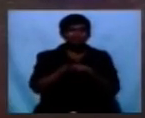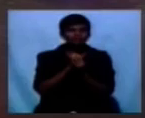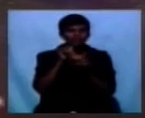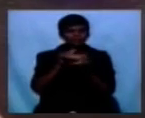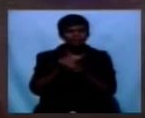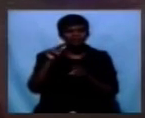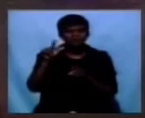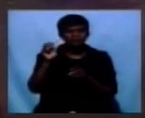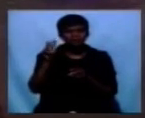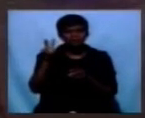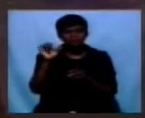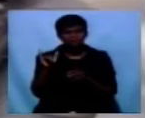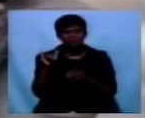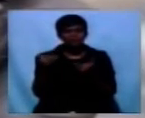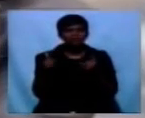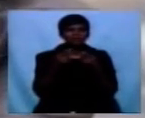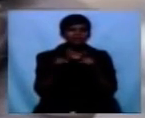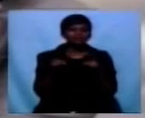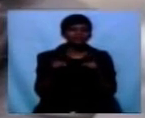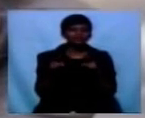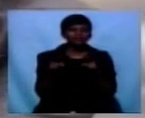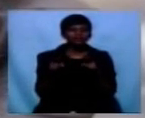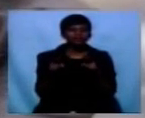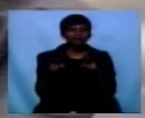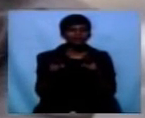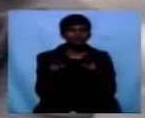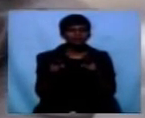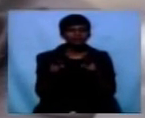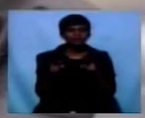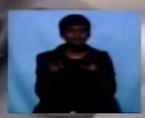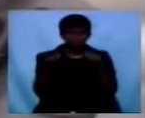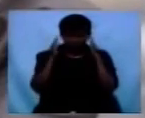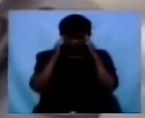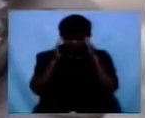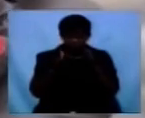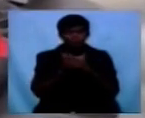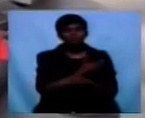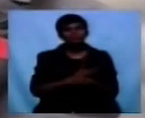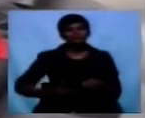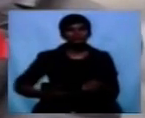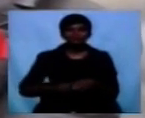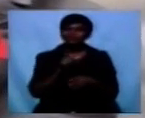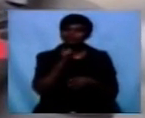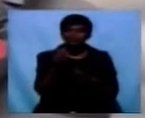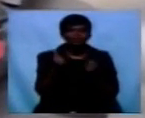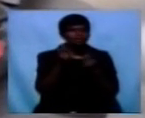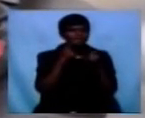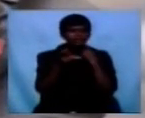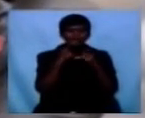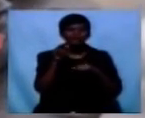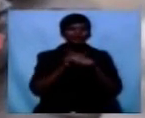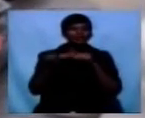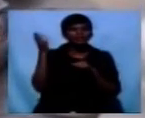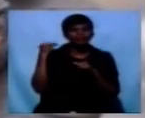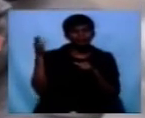the difference of history and present is commitment. I don't want to speak about the past.